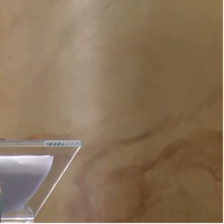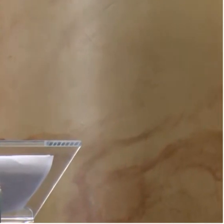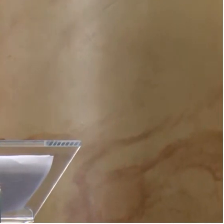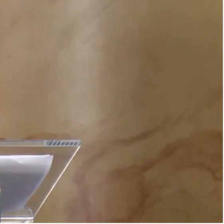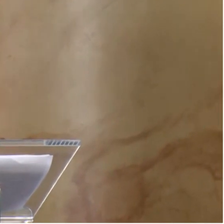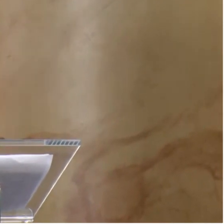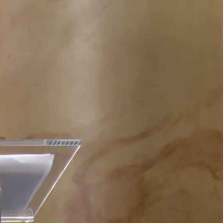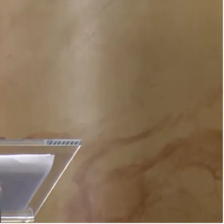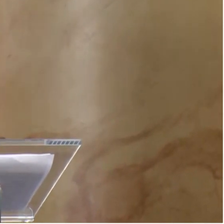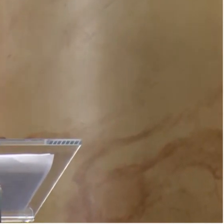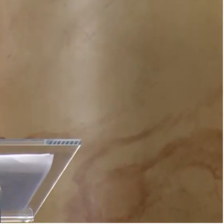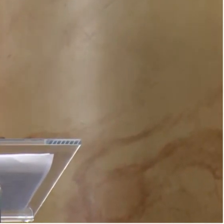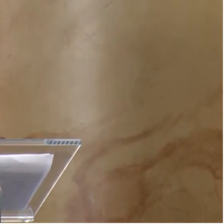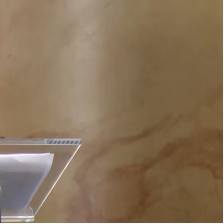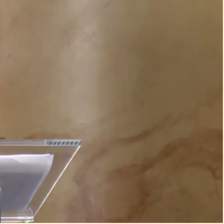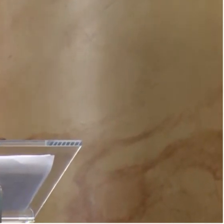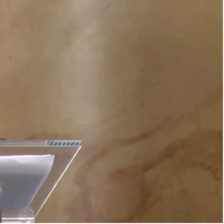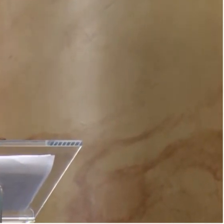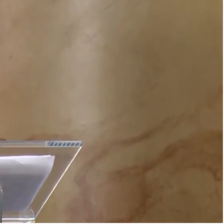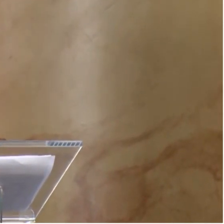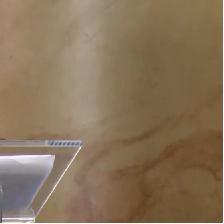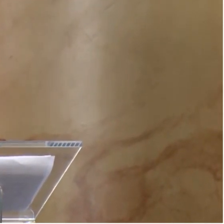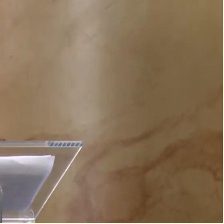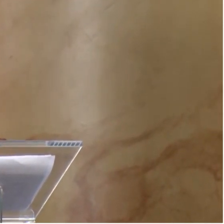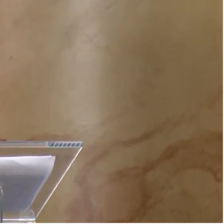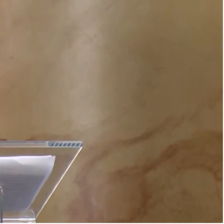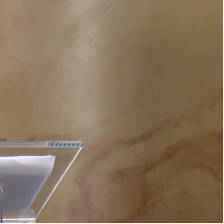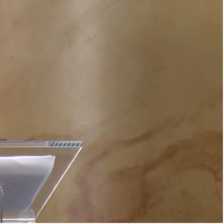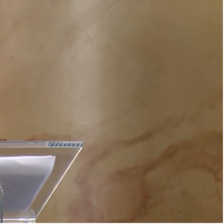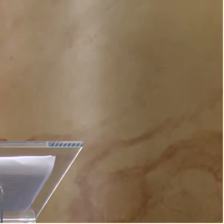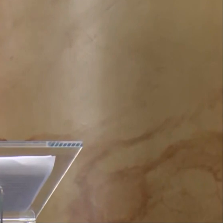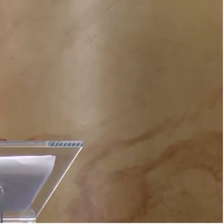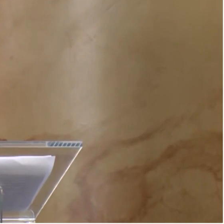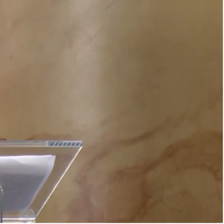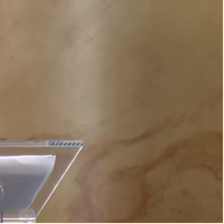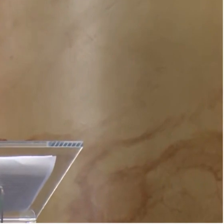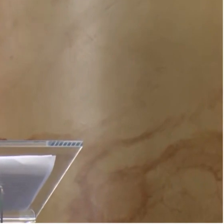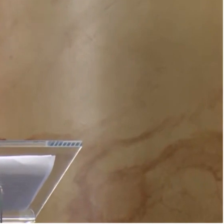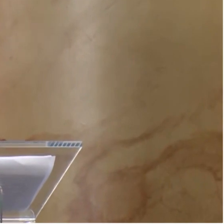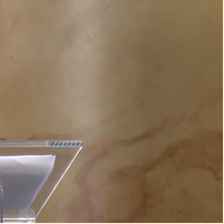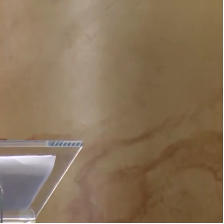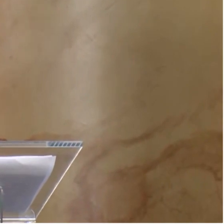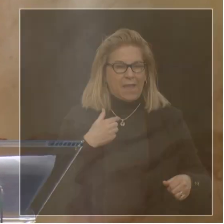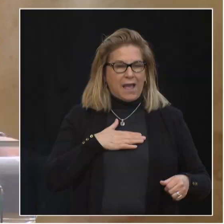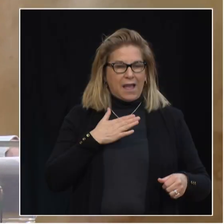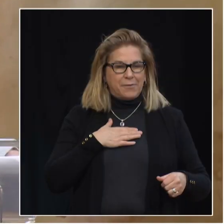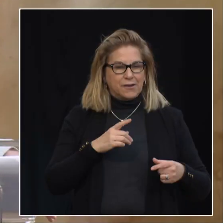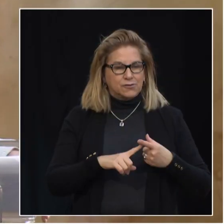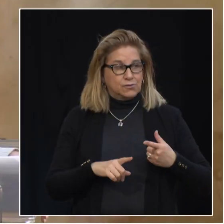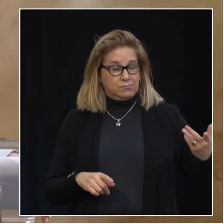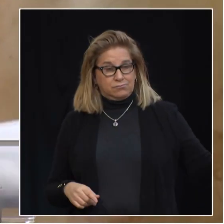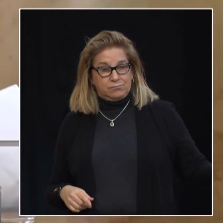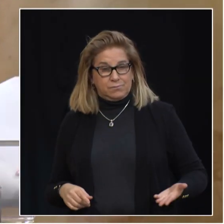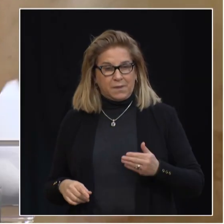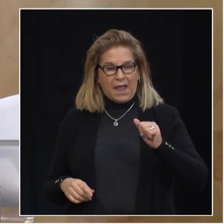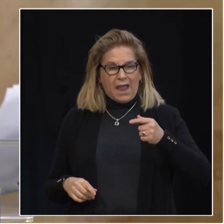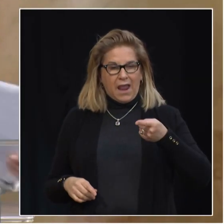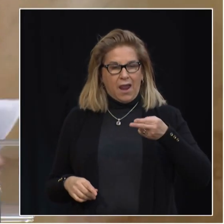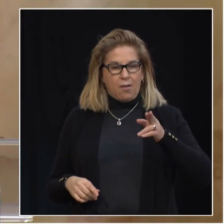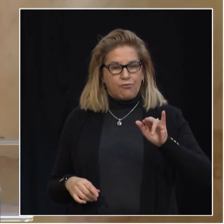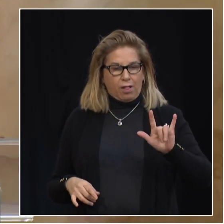Ladies and gentlemen, I am happy to introduce April Richardson, founder and CEO of DC Sweet Potato Cake.